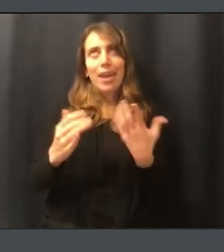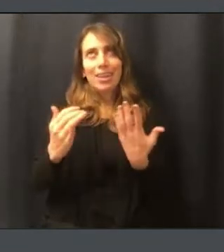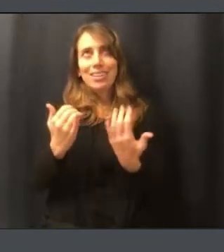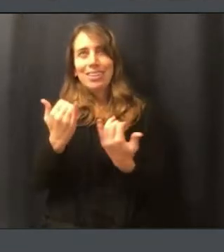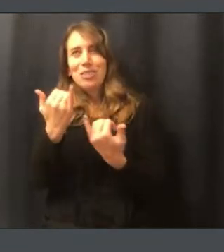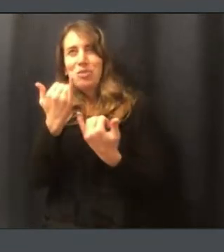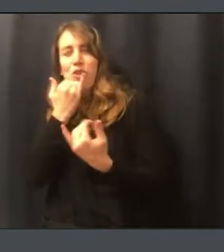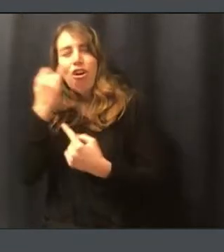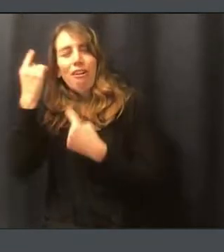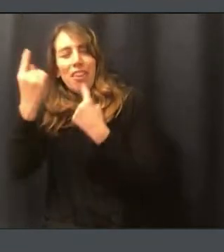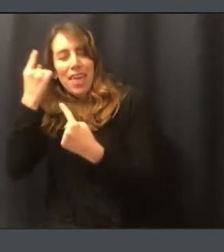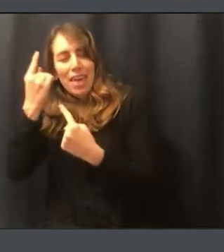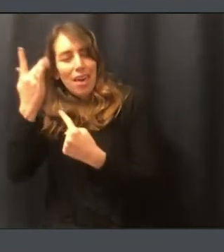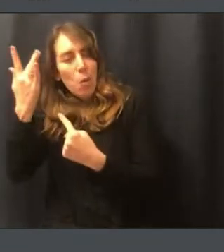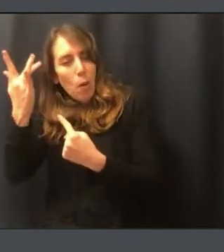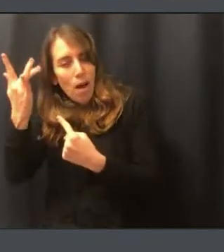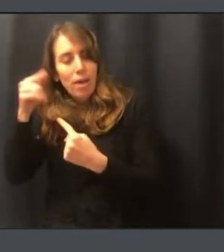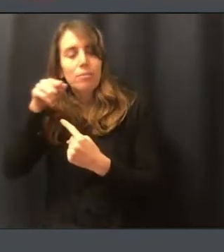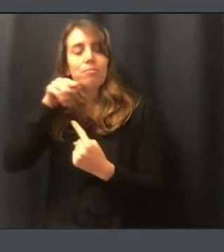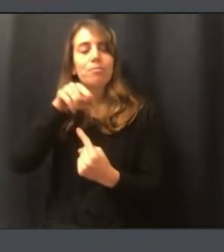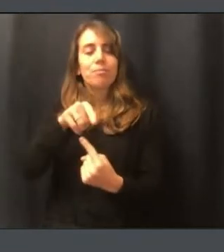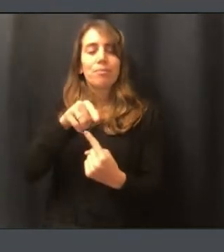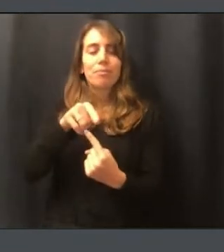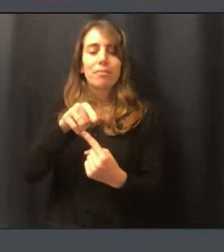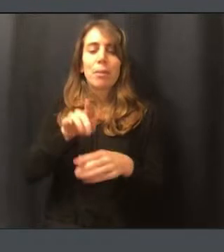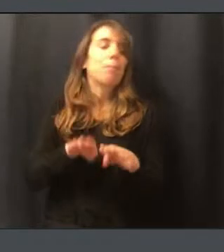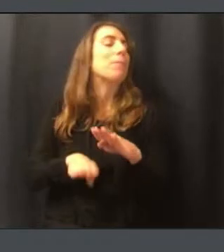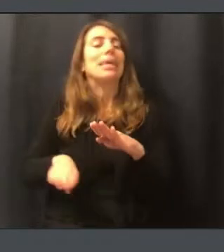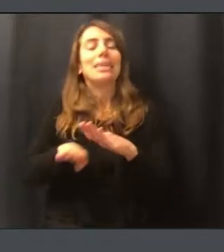you are essentially not